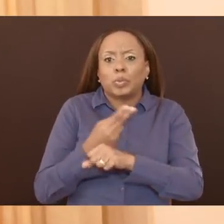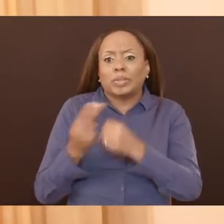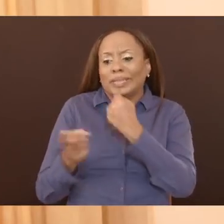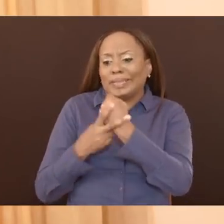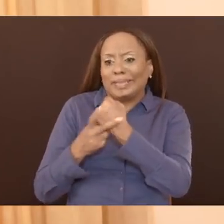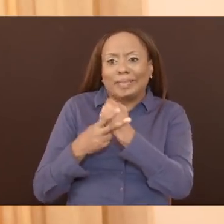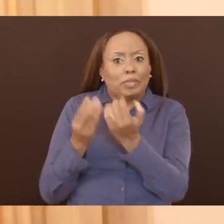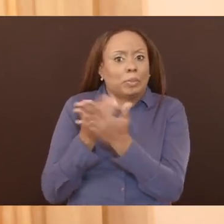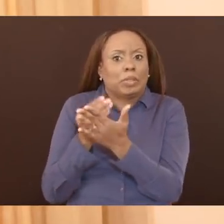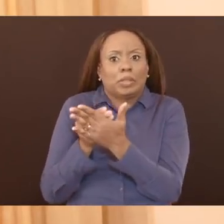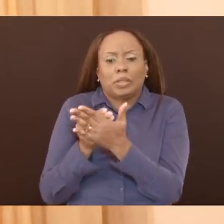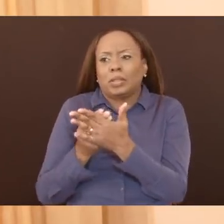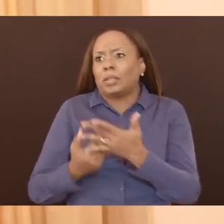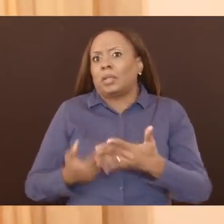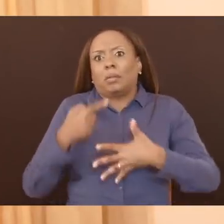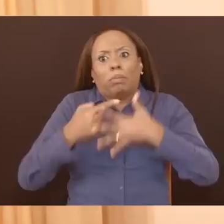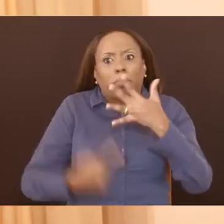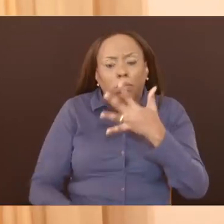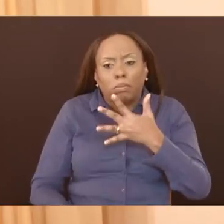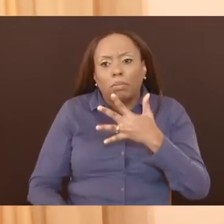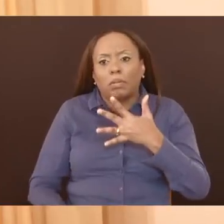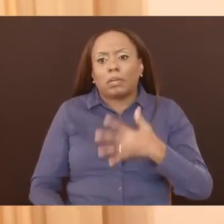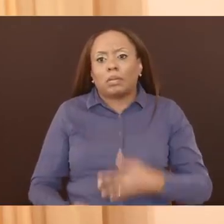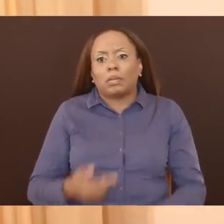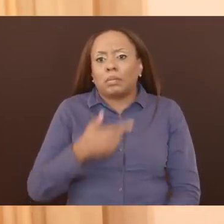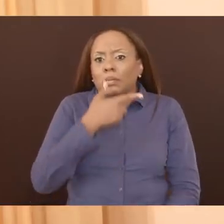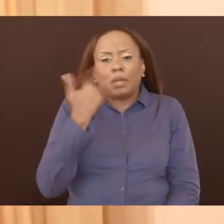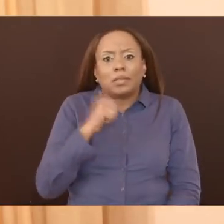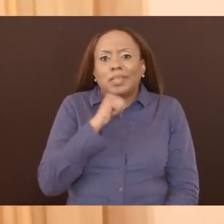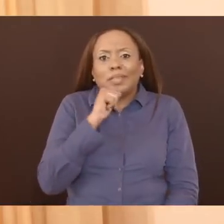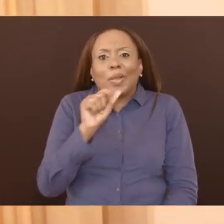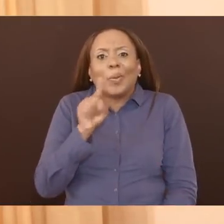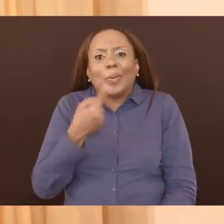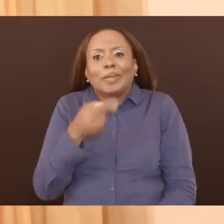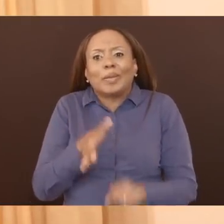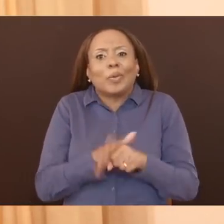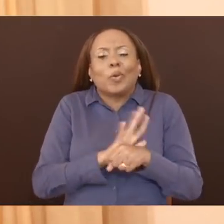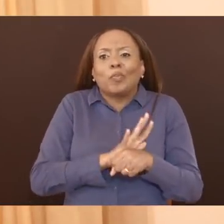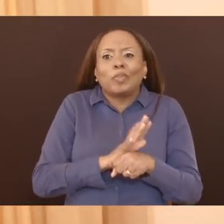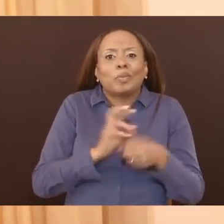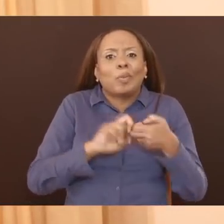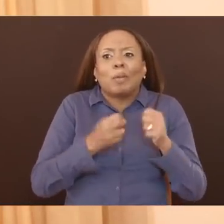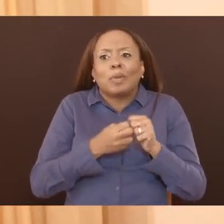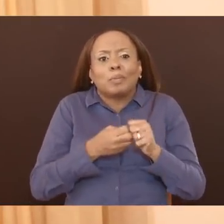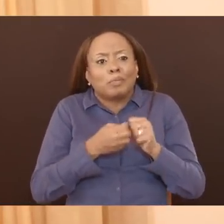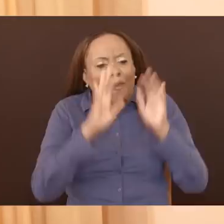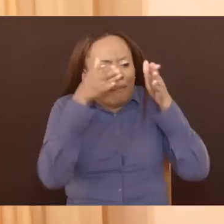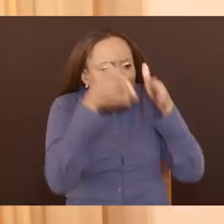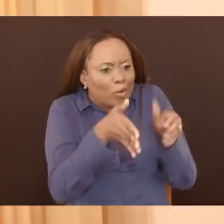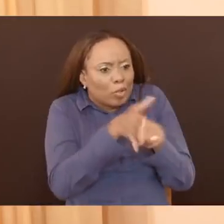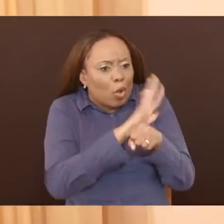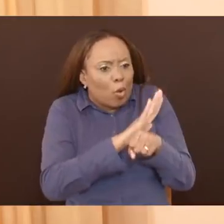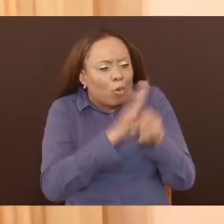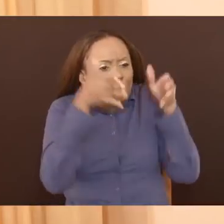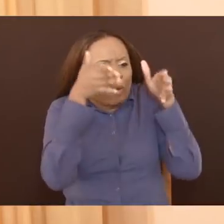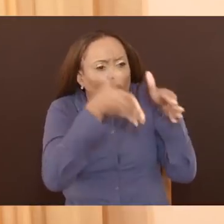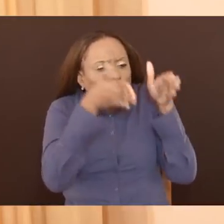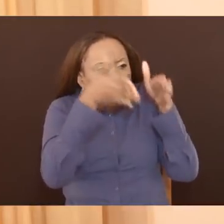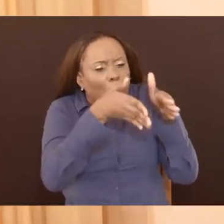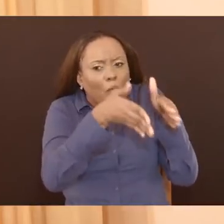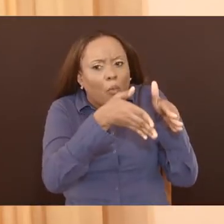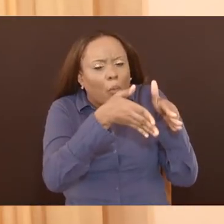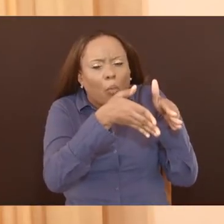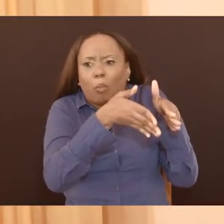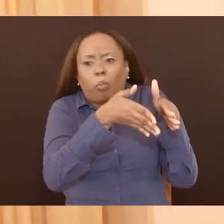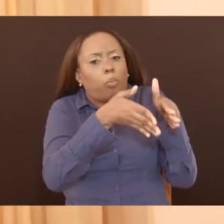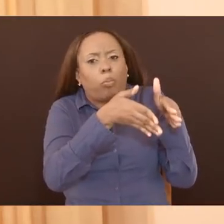whole host of things because we don't live only around COVID. We still got to feed people. We still got to do all the other things. We still have other